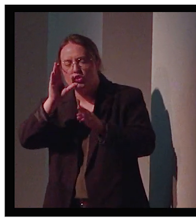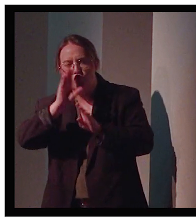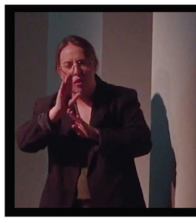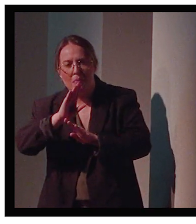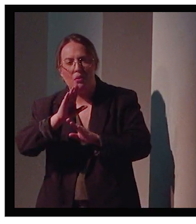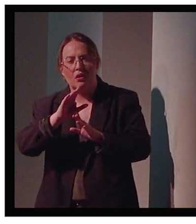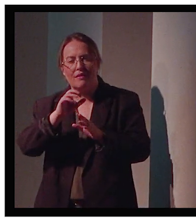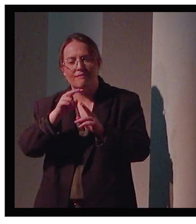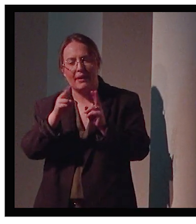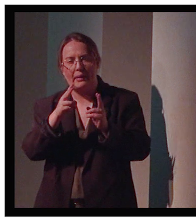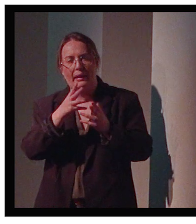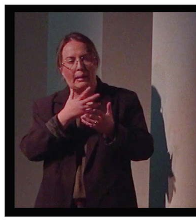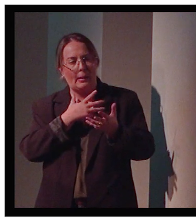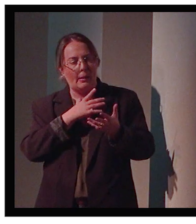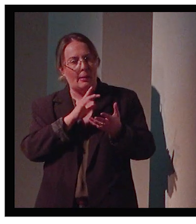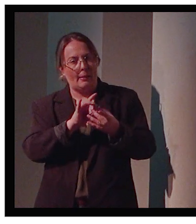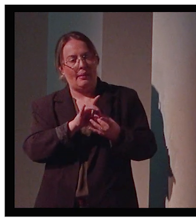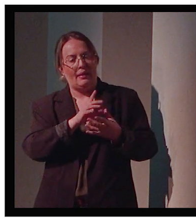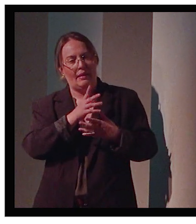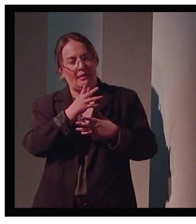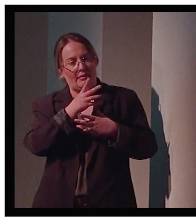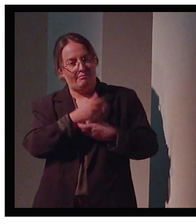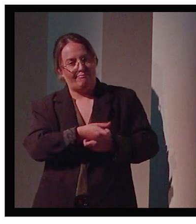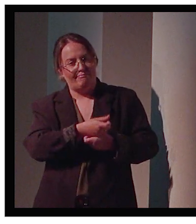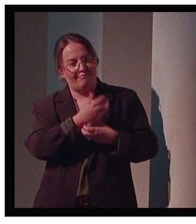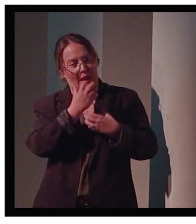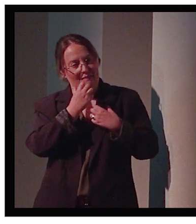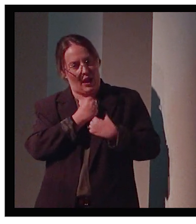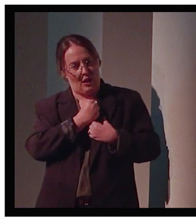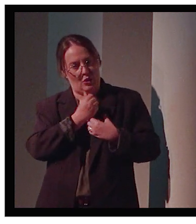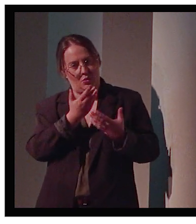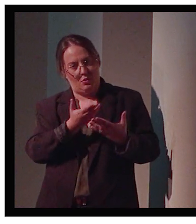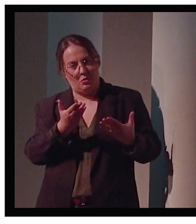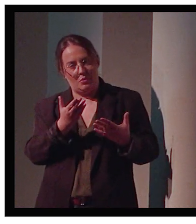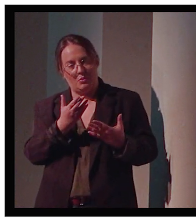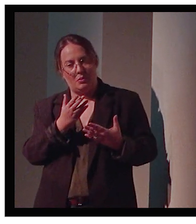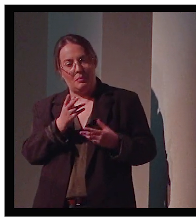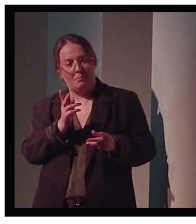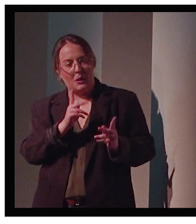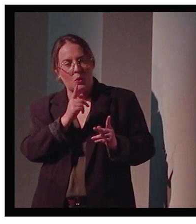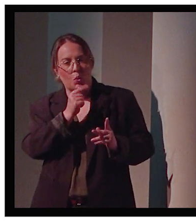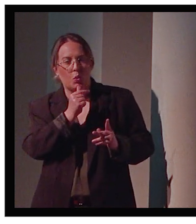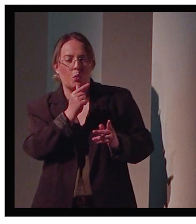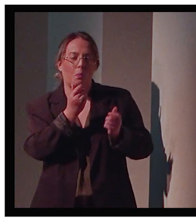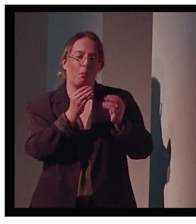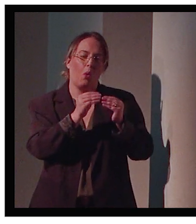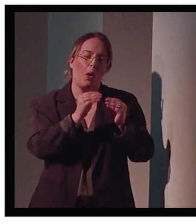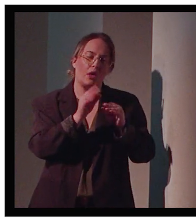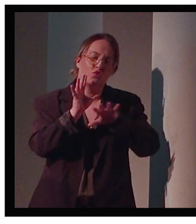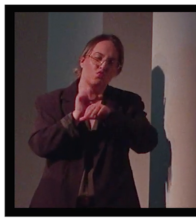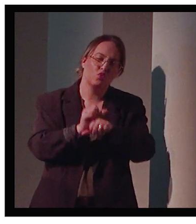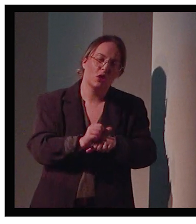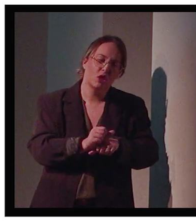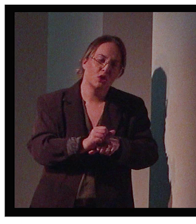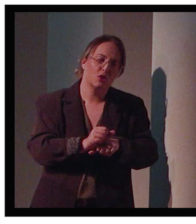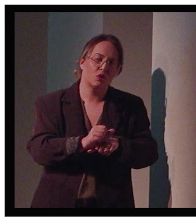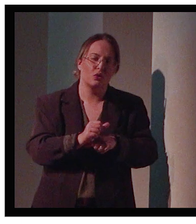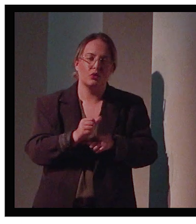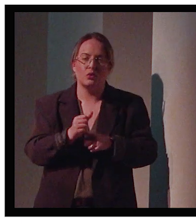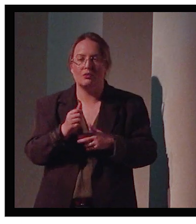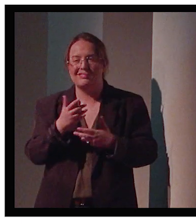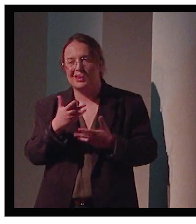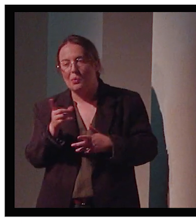sentimental subjects that would find favor with a clientele who were more traditional but uninterested in parsing